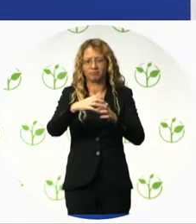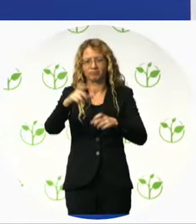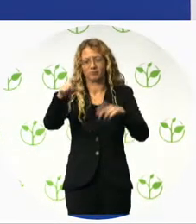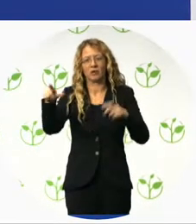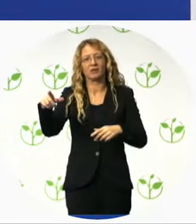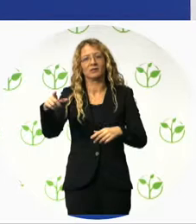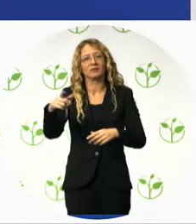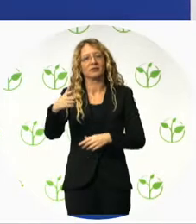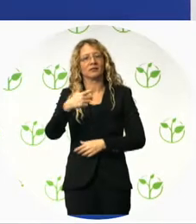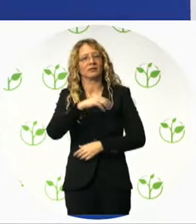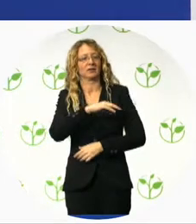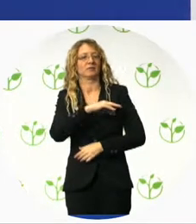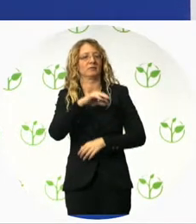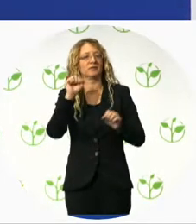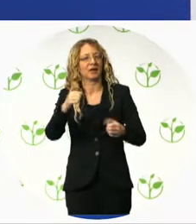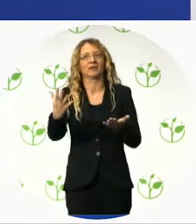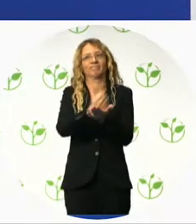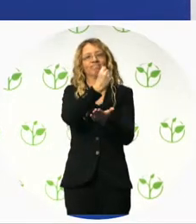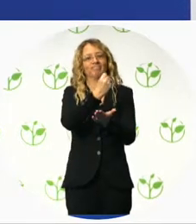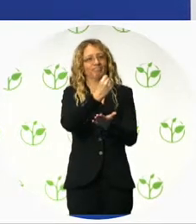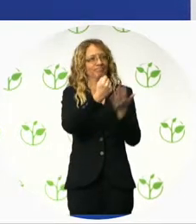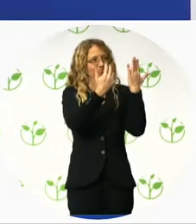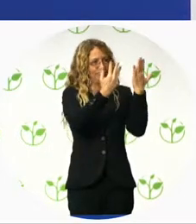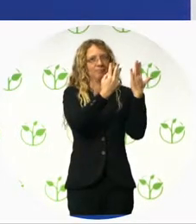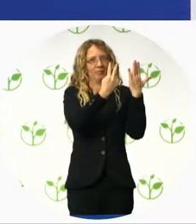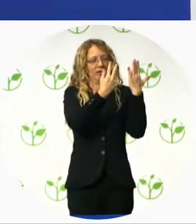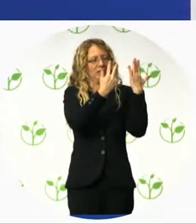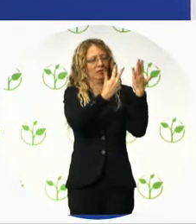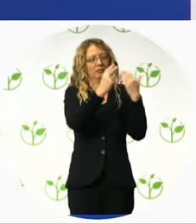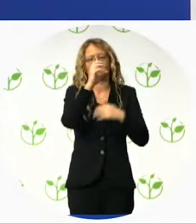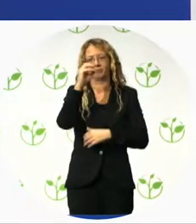we have translated 79 accessible films.